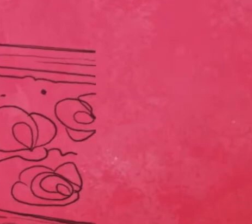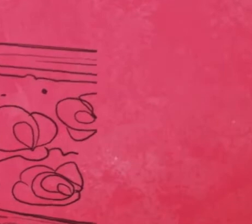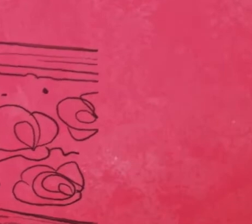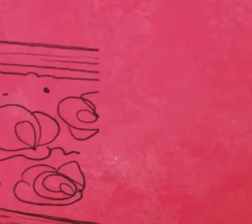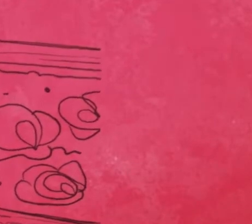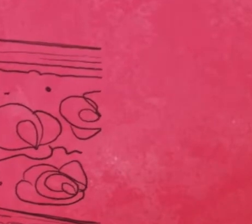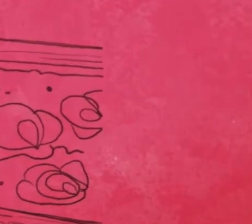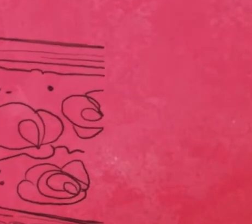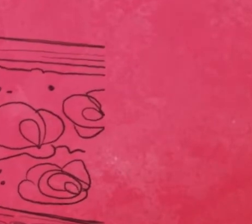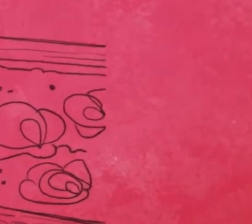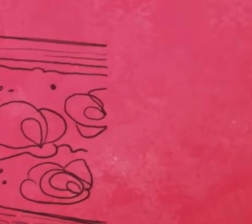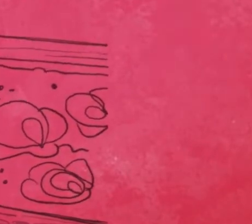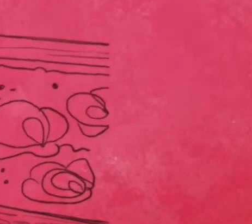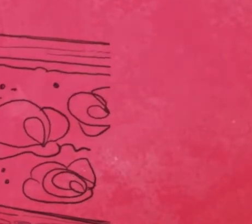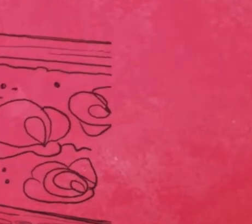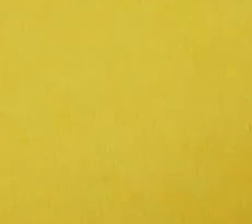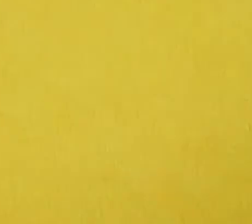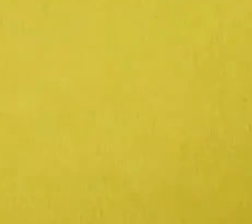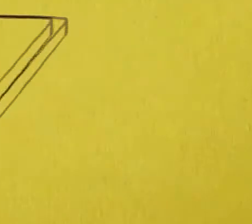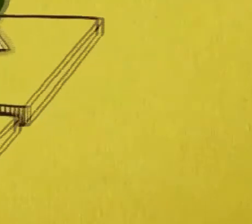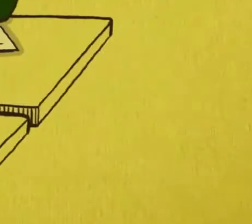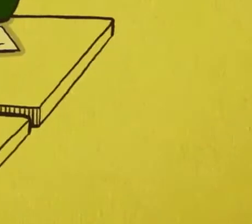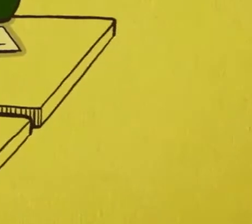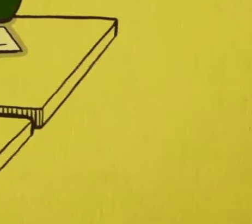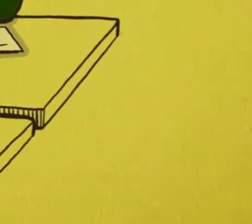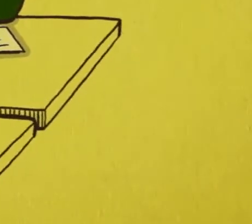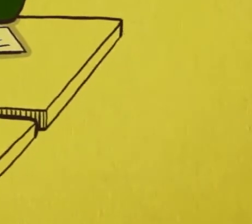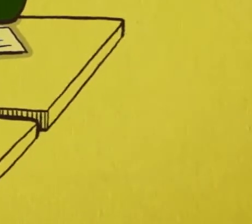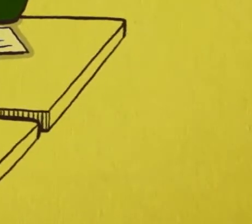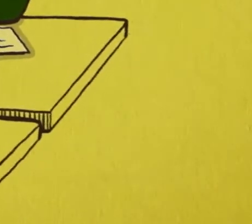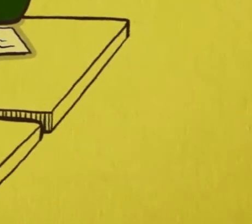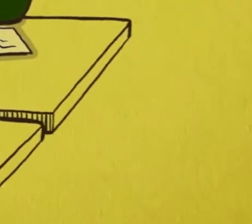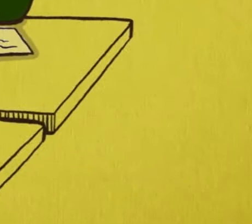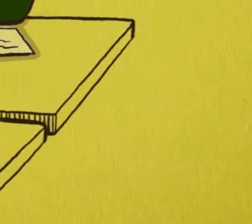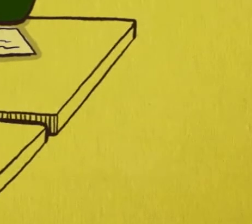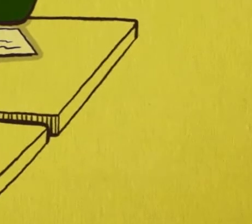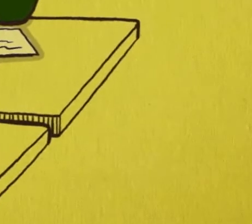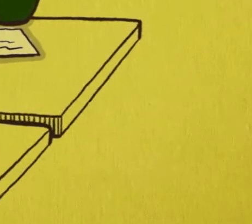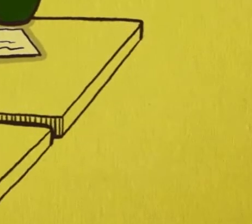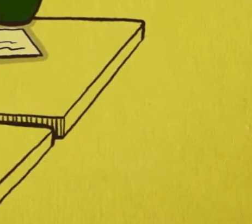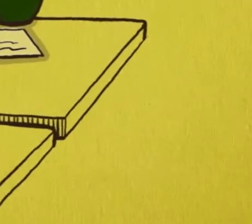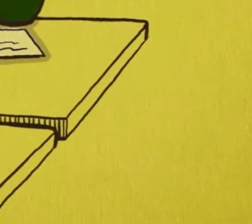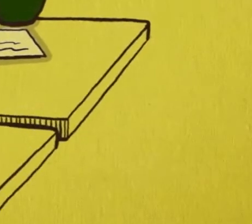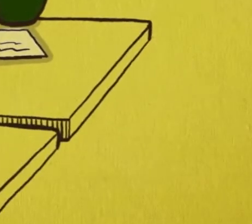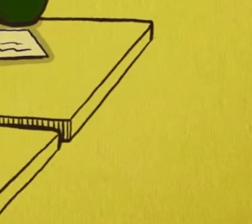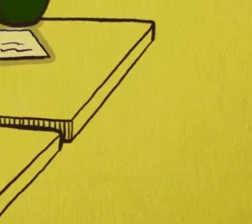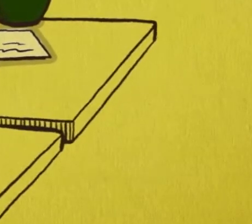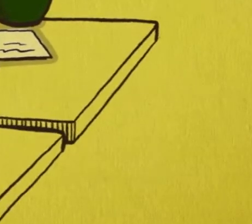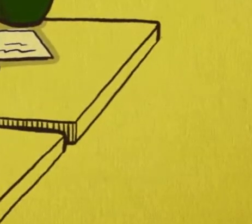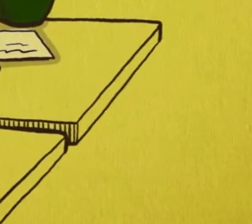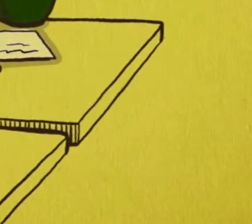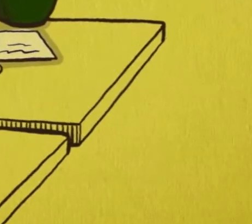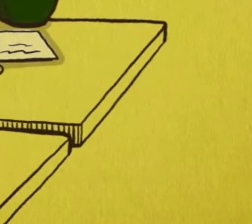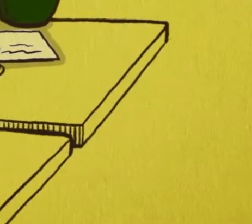you take this survey, you can tell us what's most important to you during this election season. We can keep you informed on the